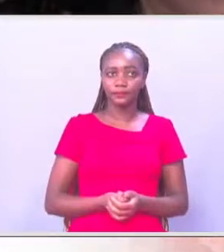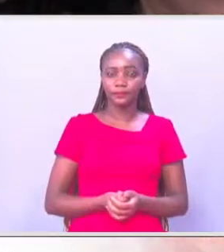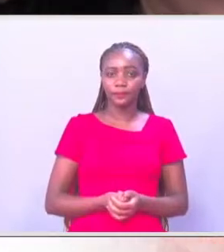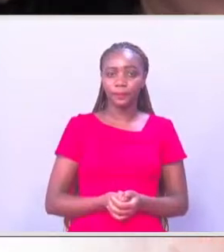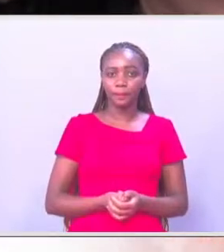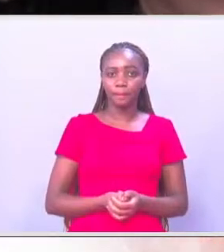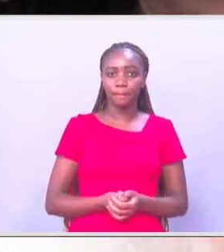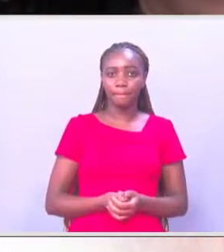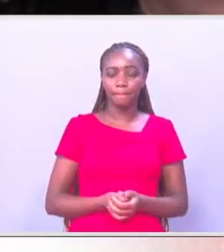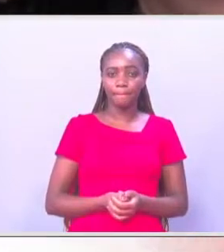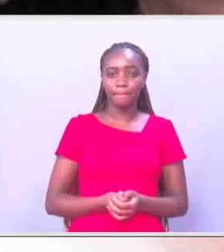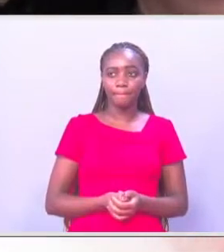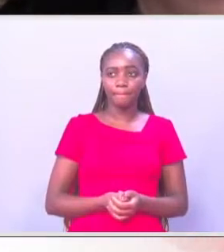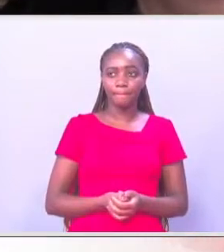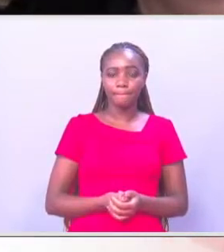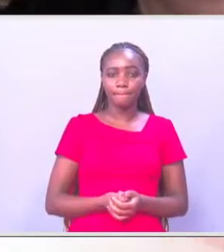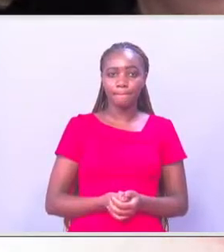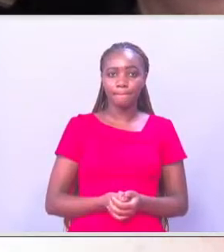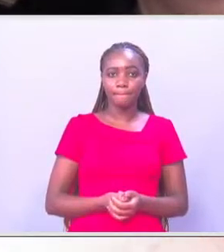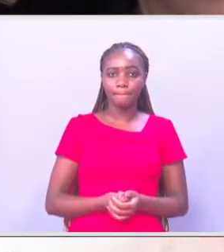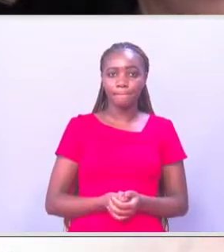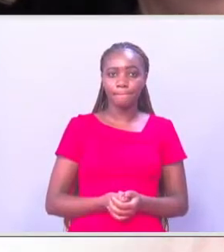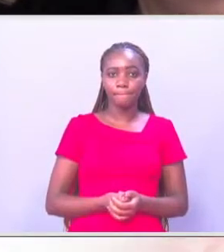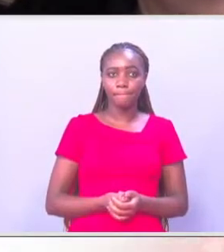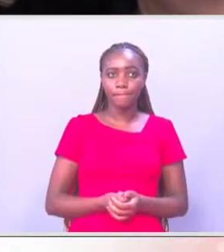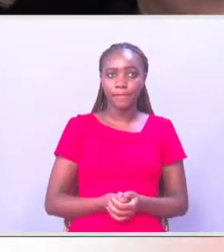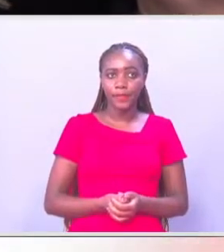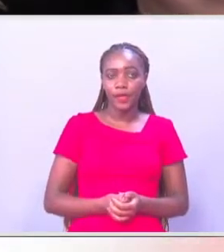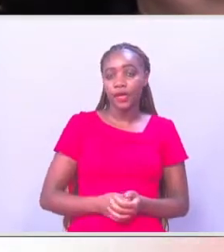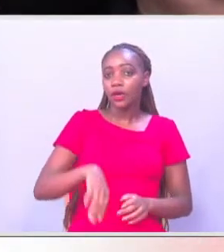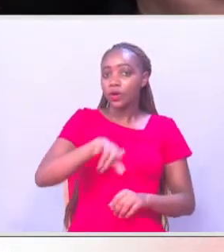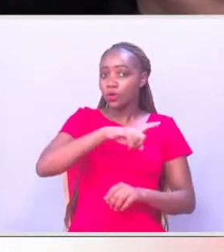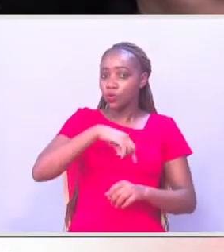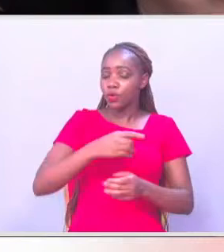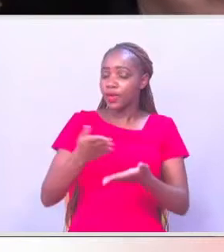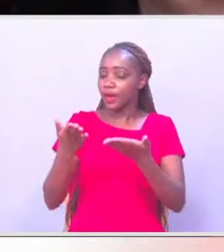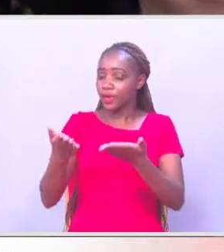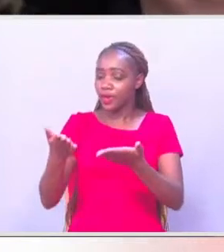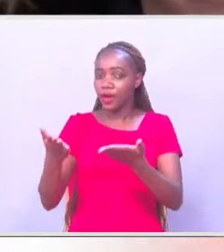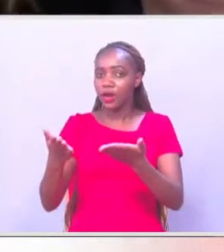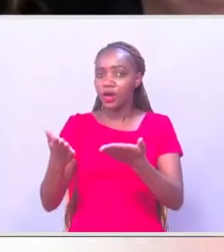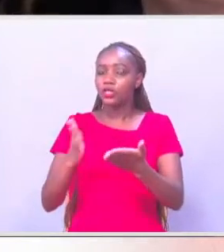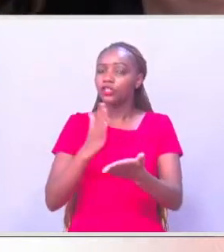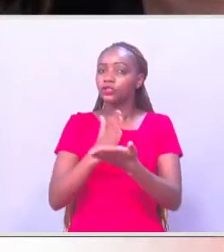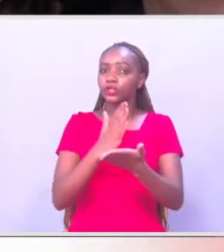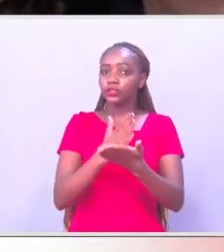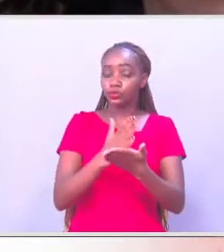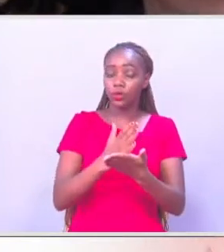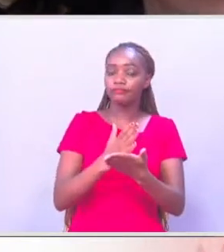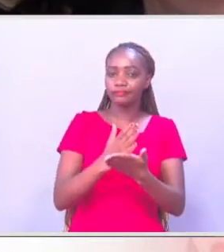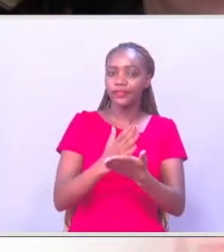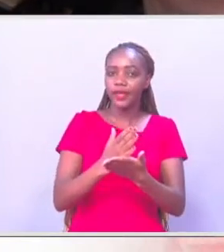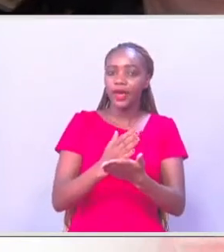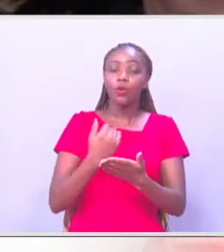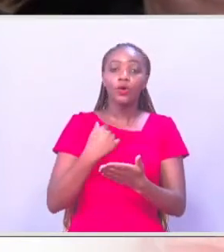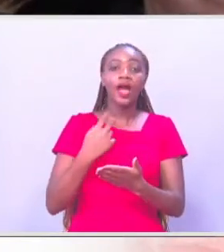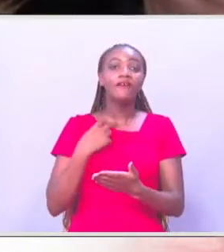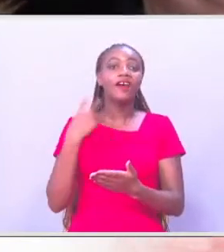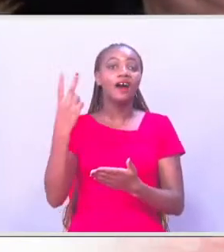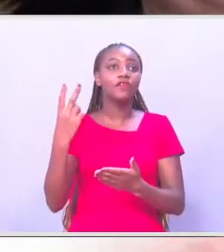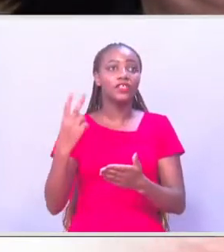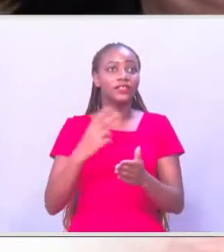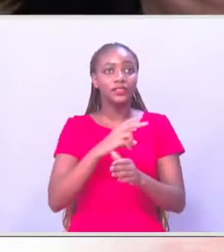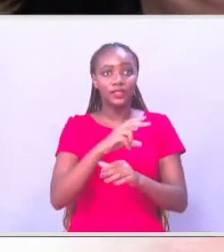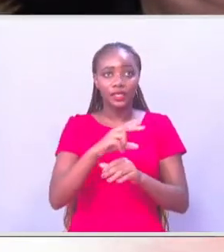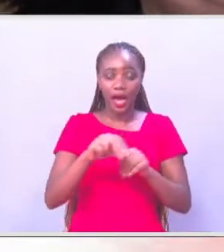chairman of the Albinism Society of Kenya, we are here to add the voice about our existence and to